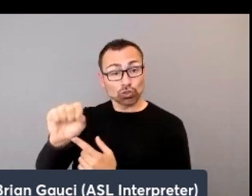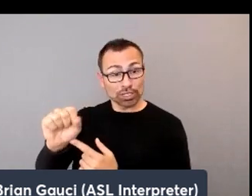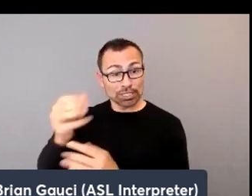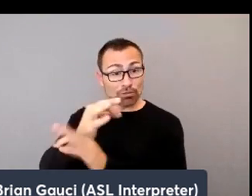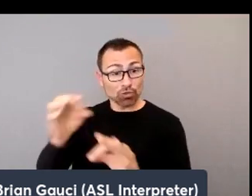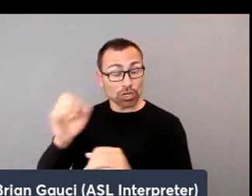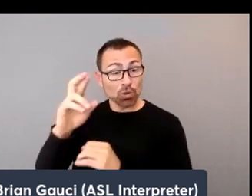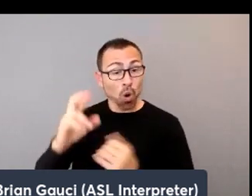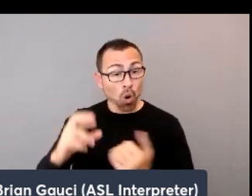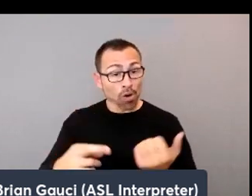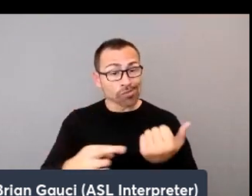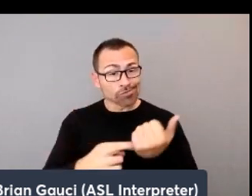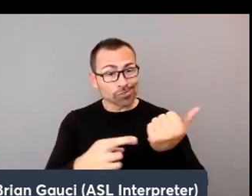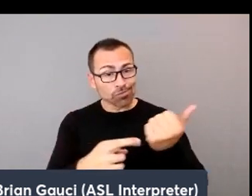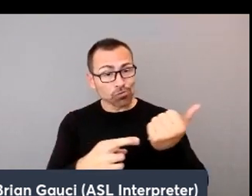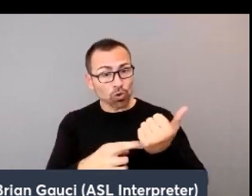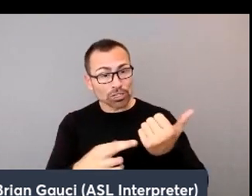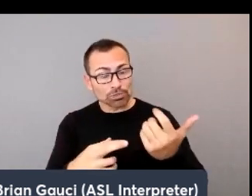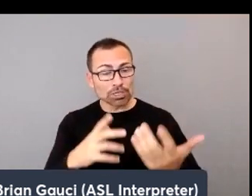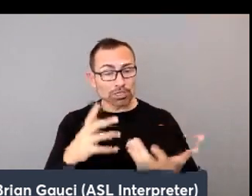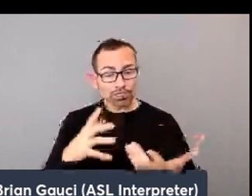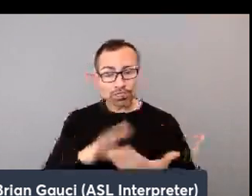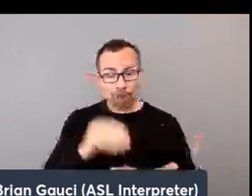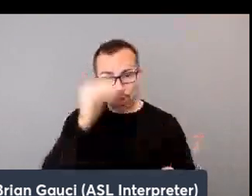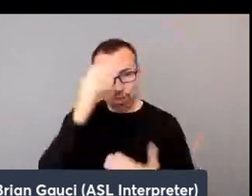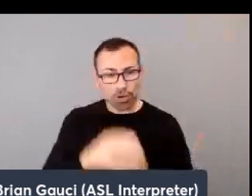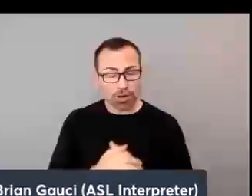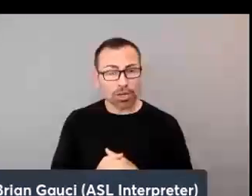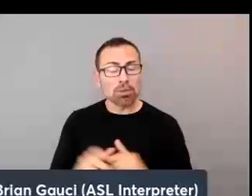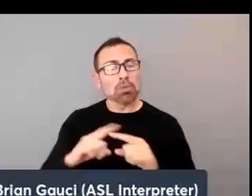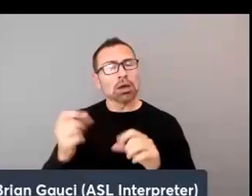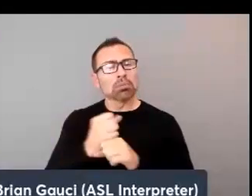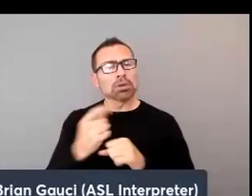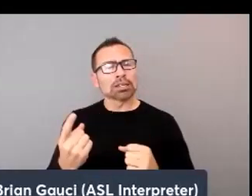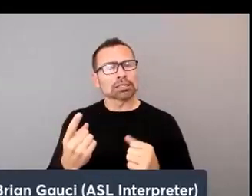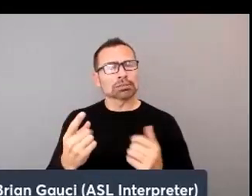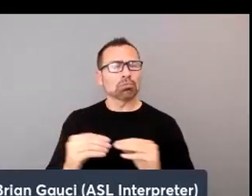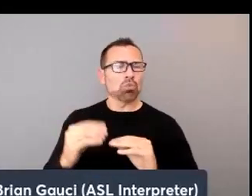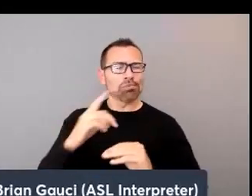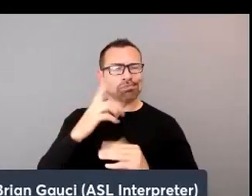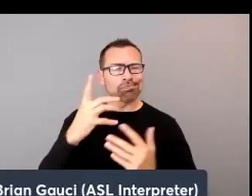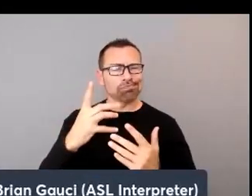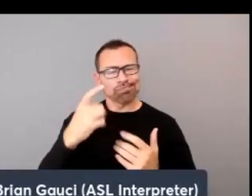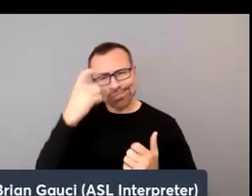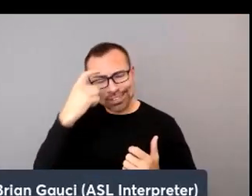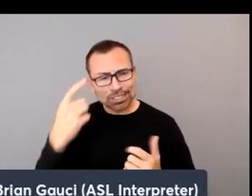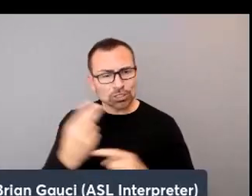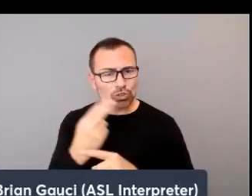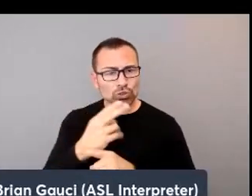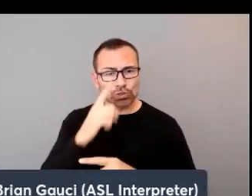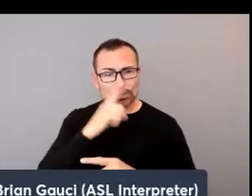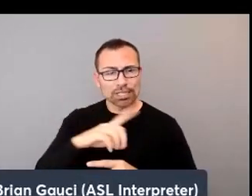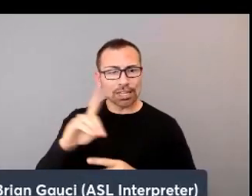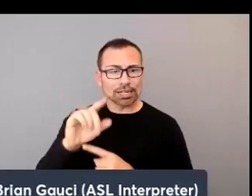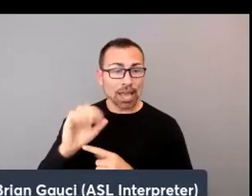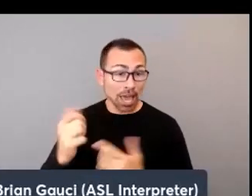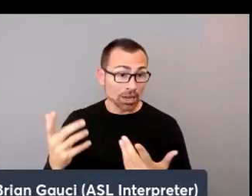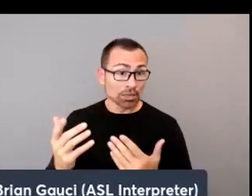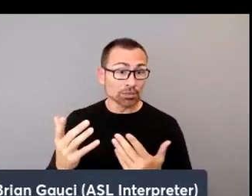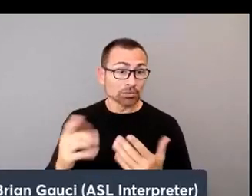more sense to just use synthetic data to begin with, because at least with your synthetic 3D space, you